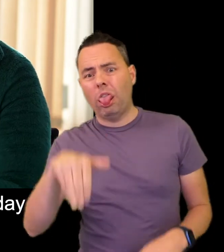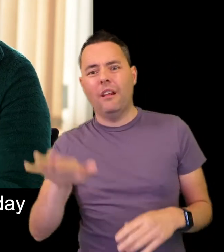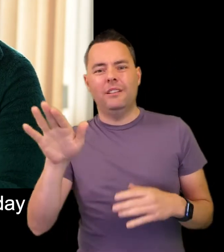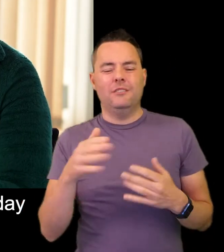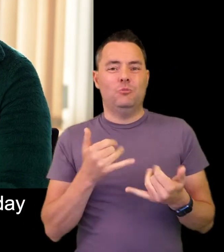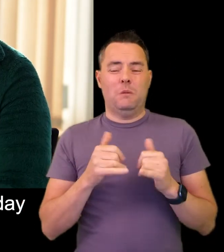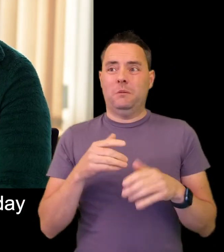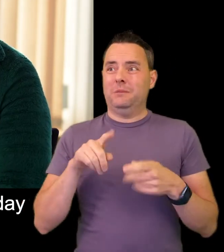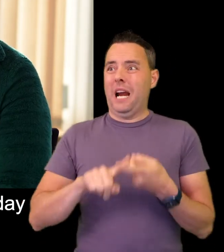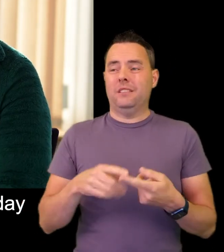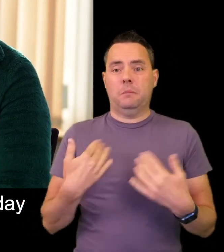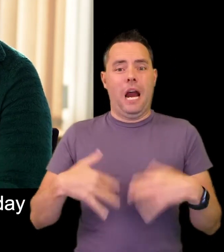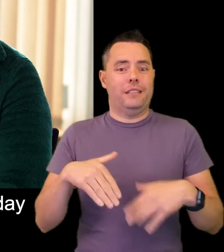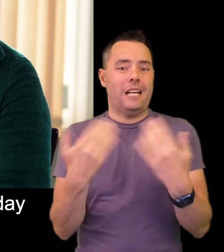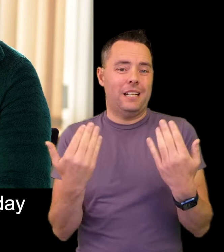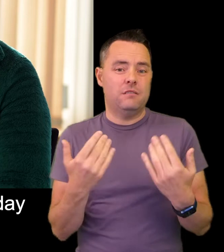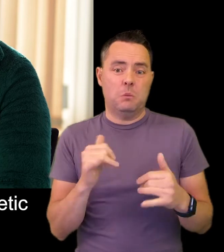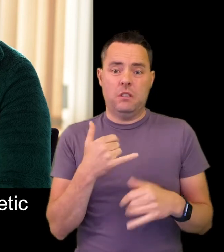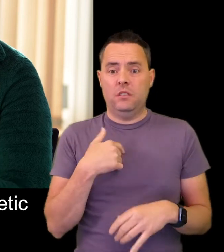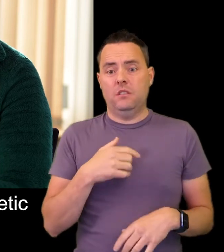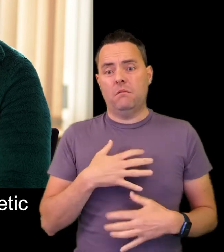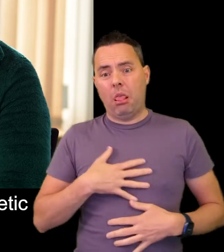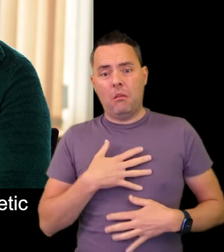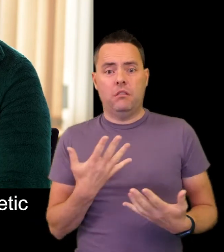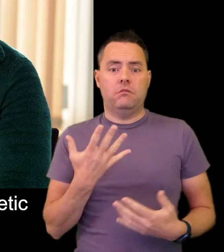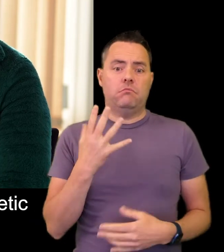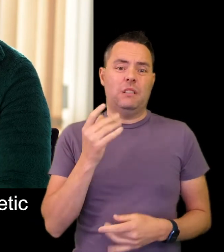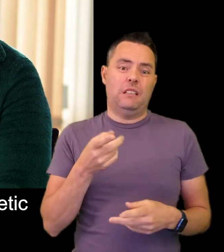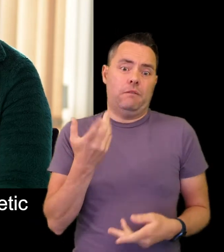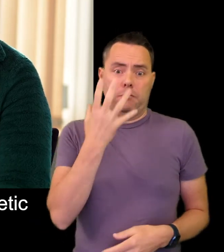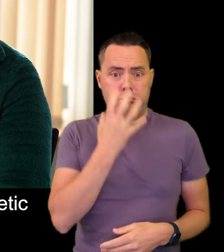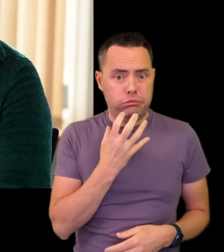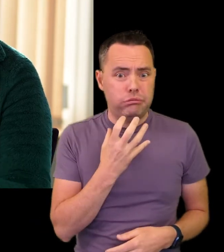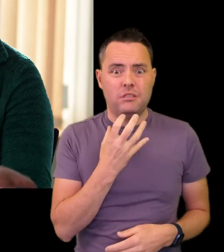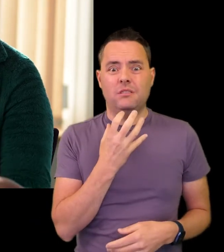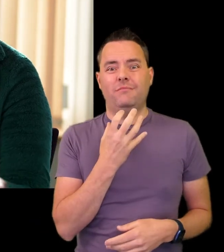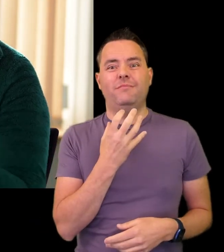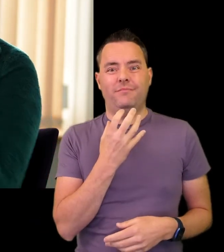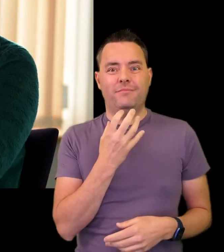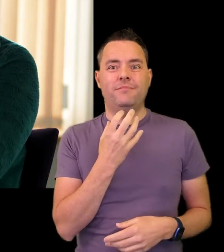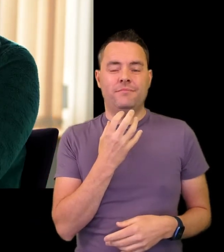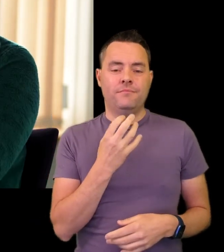Other days I'm really not on a good day. It's a high pain day. I might need you to be a bit sympathetic if I'm grumpy.